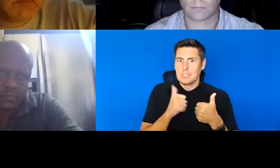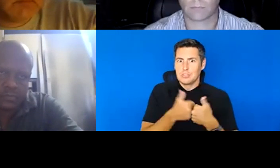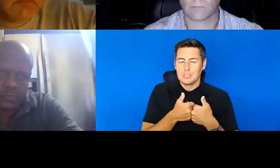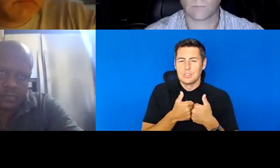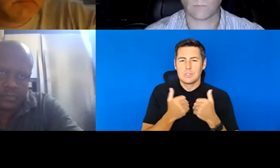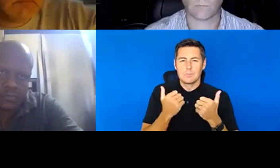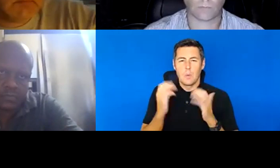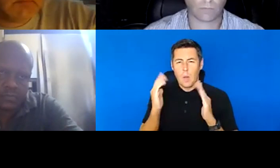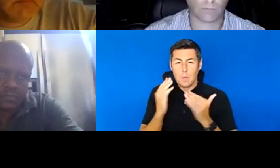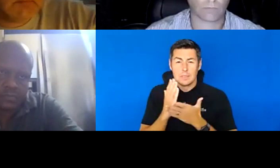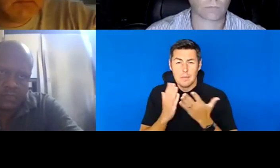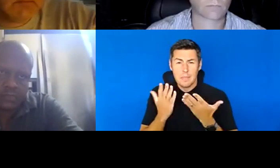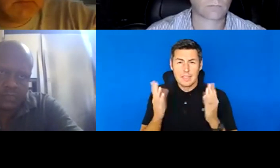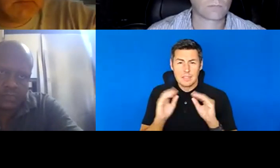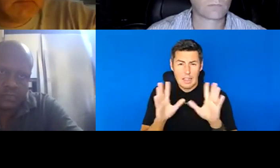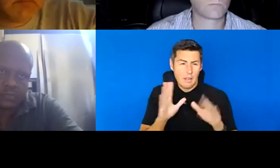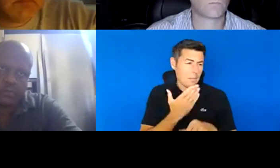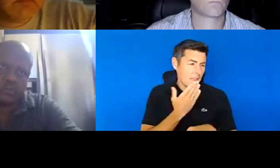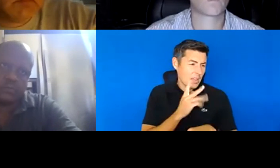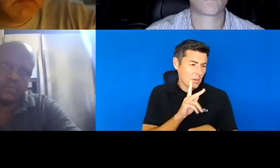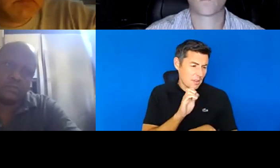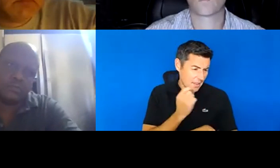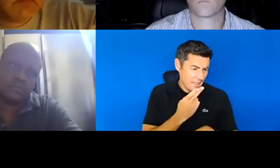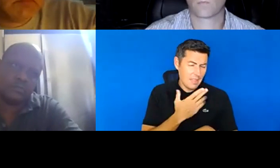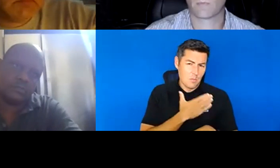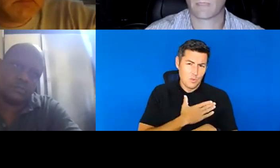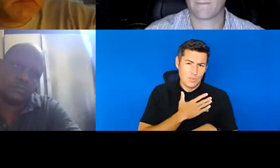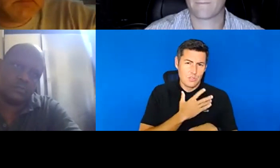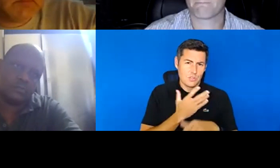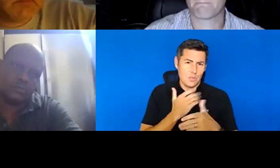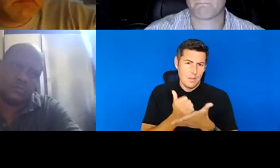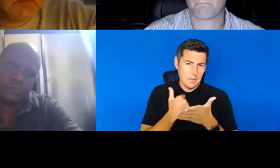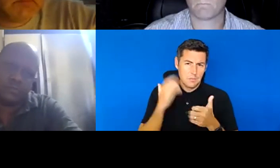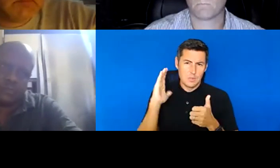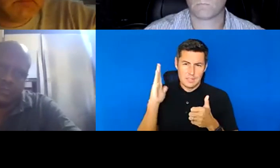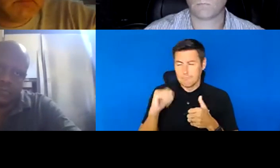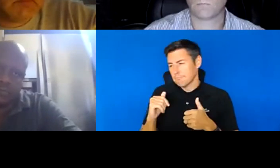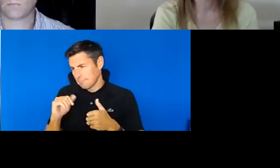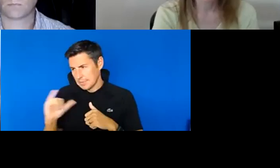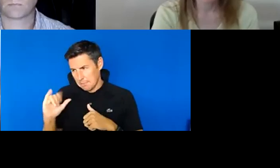sure appreciate you helping me present this today. I'm really, really grateful. Likewise. Thank you. Thank you. Thank you all.